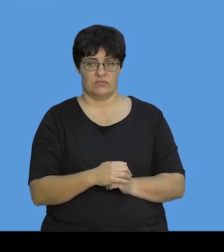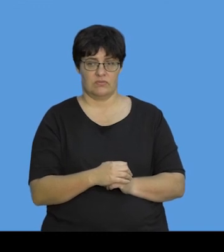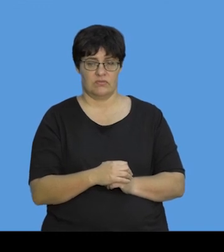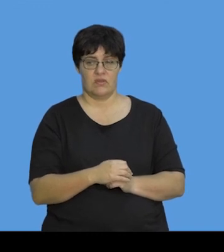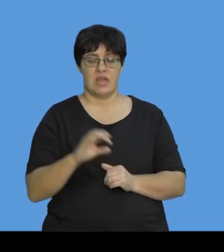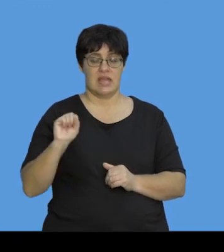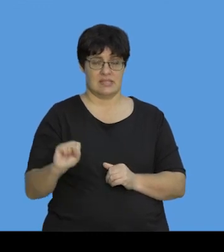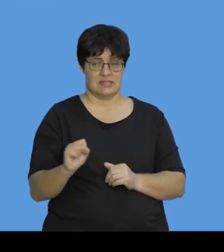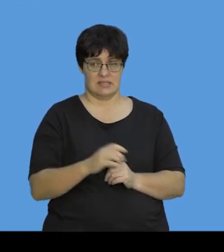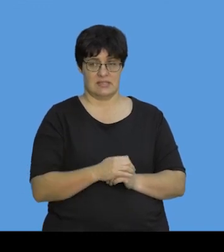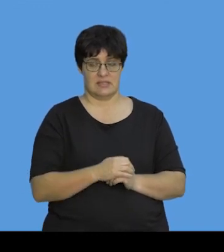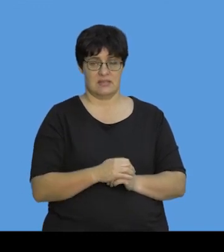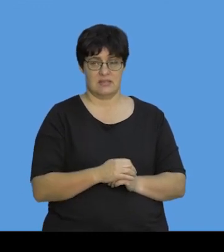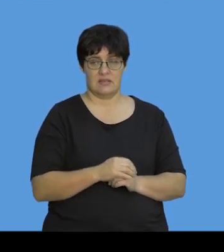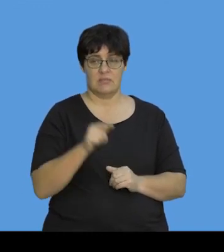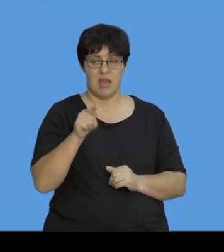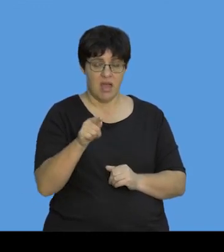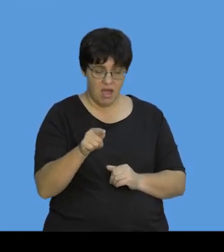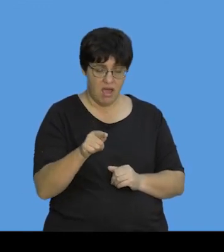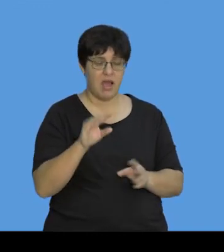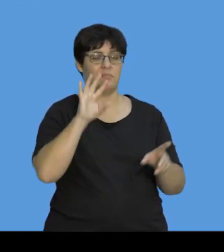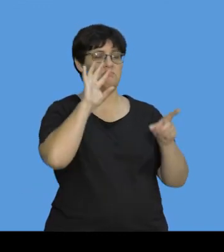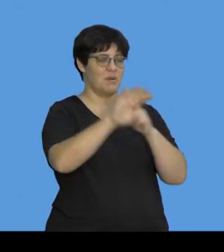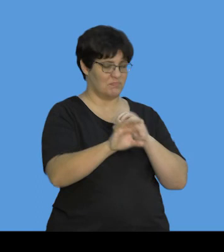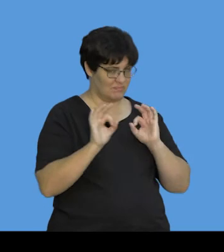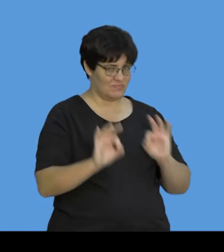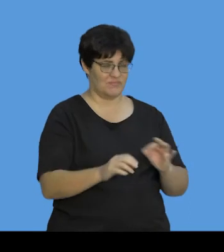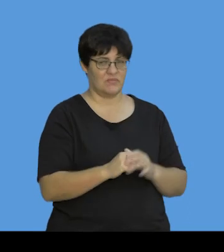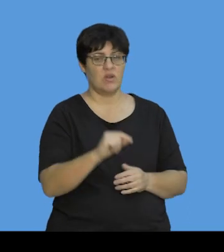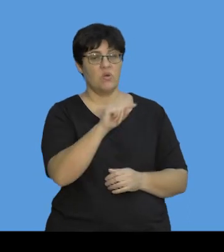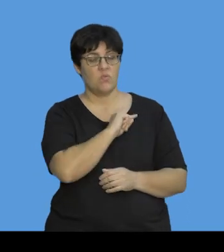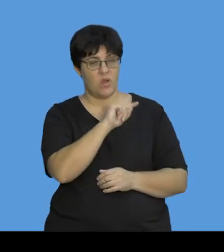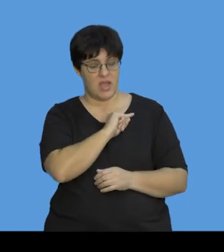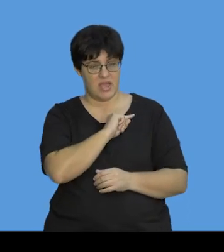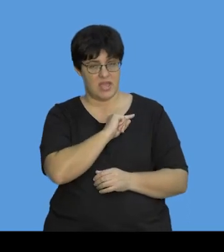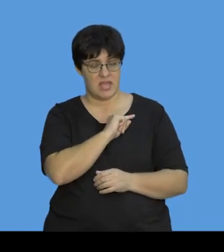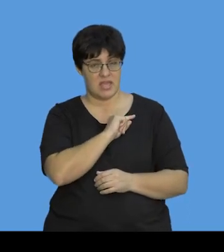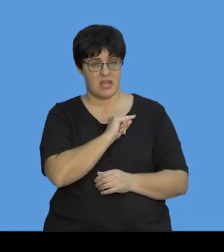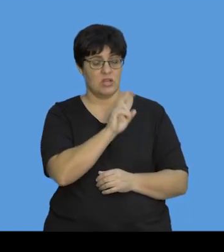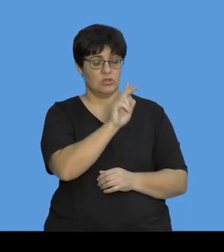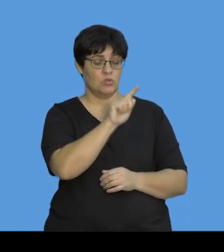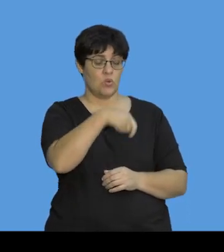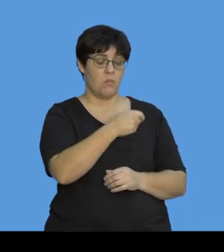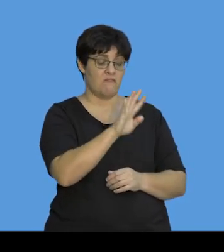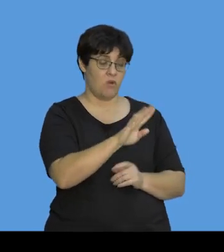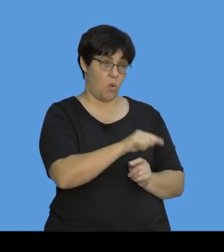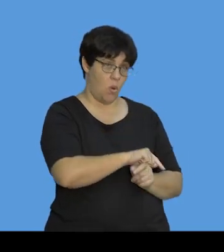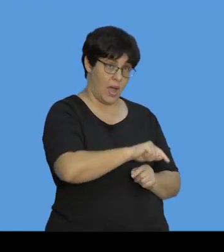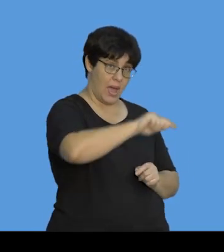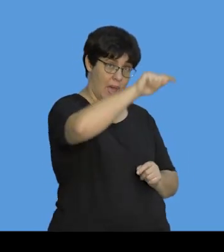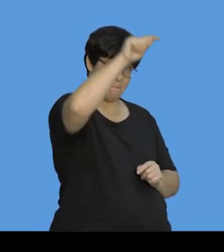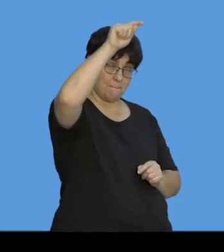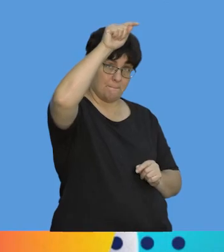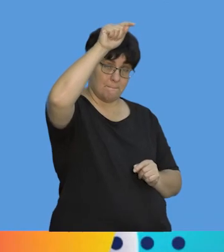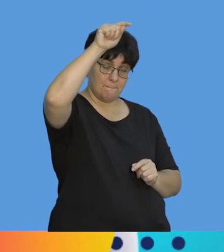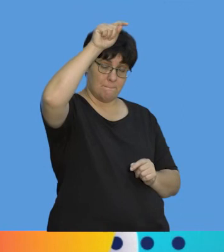Now that time makes sense to me because it took 2,4 seconds to get to the top of the